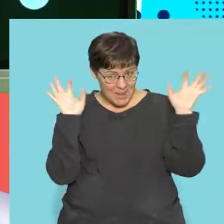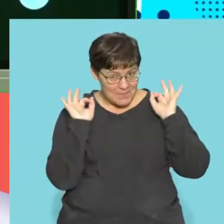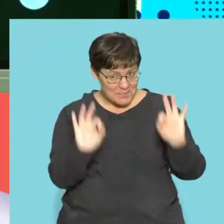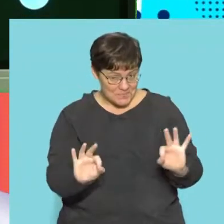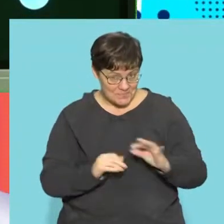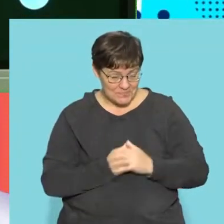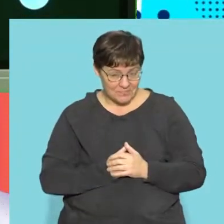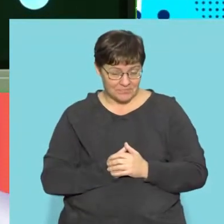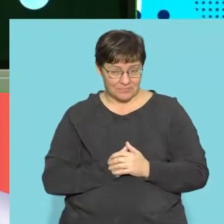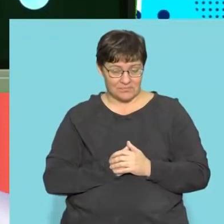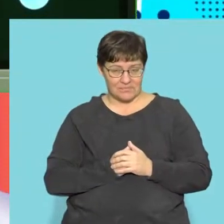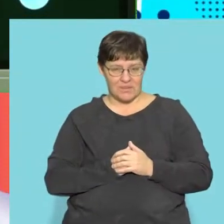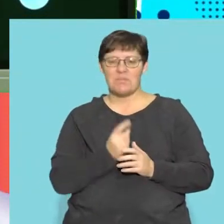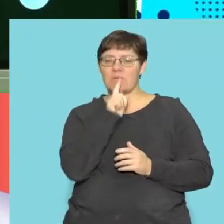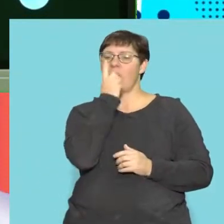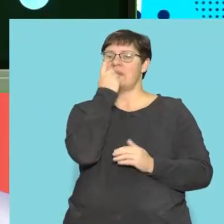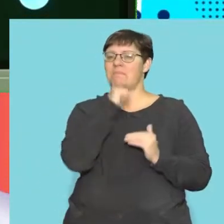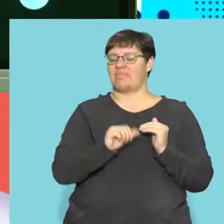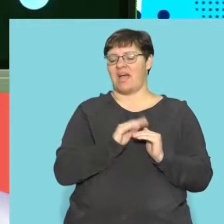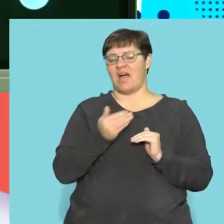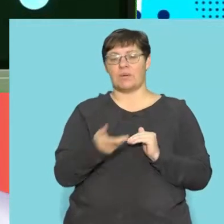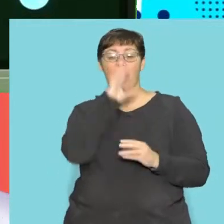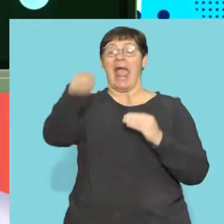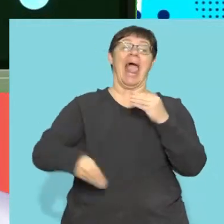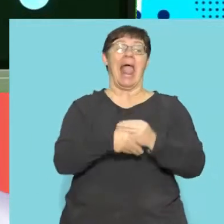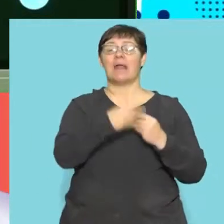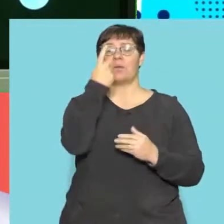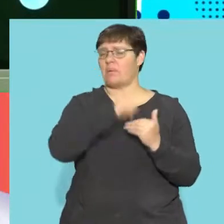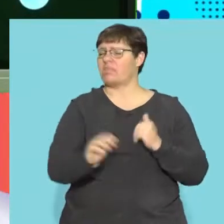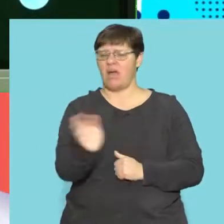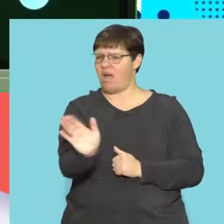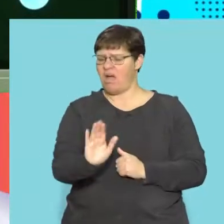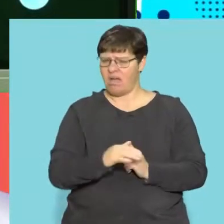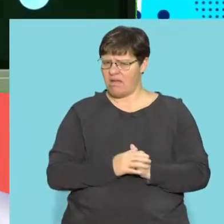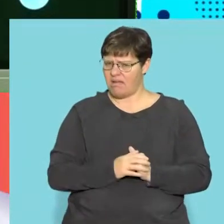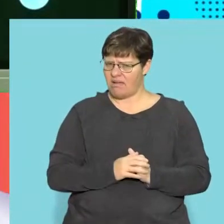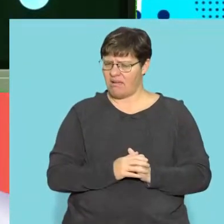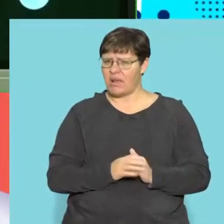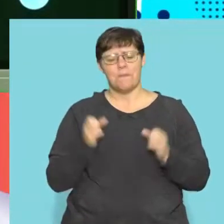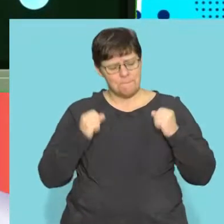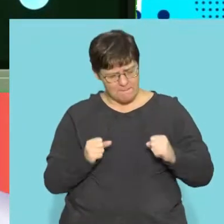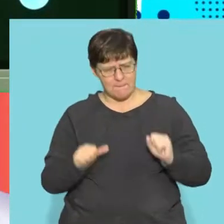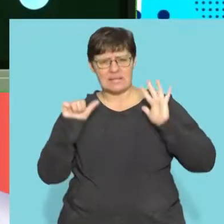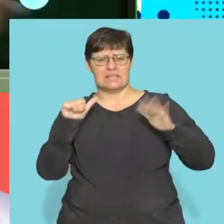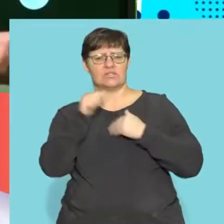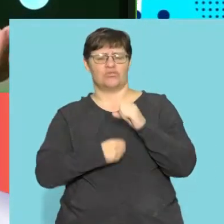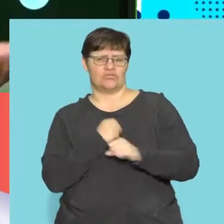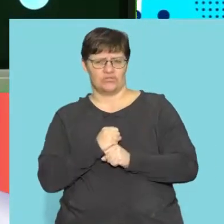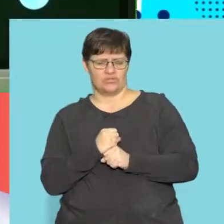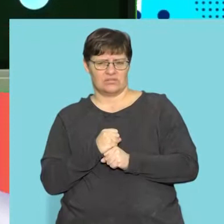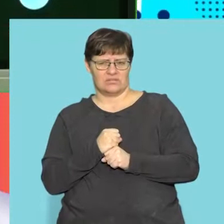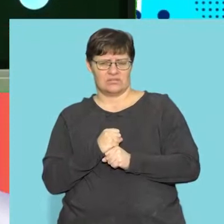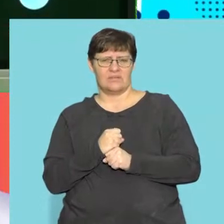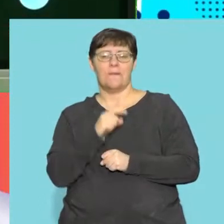that clarifies what the 1 month after means. You are not adding 1 month into your calculation, no. It simply just